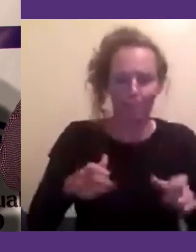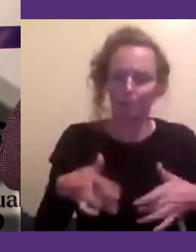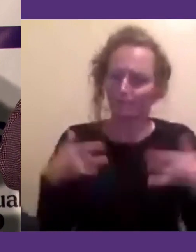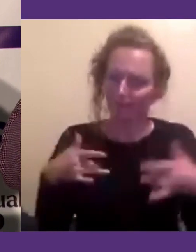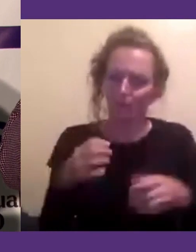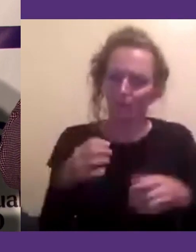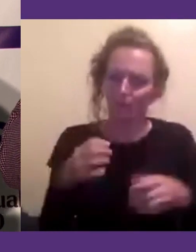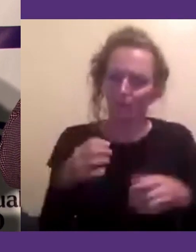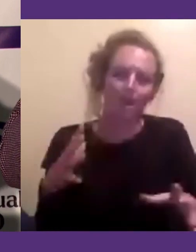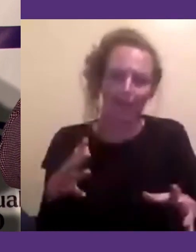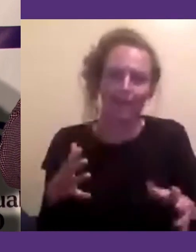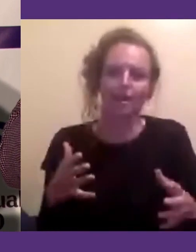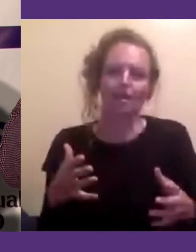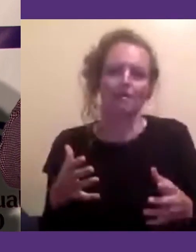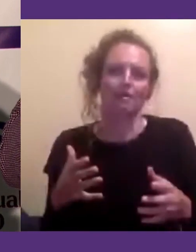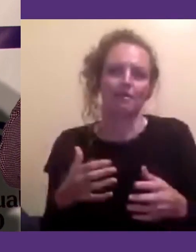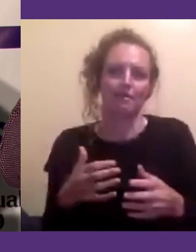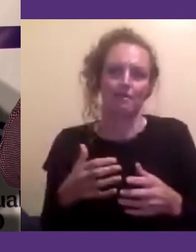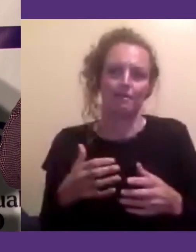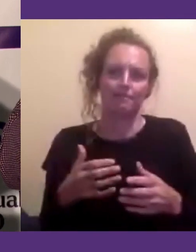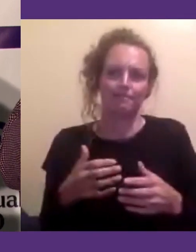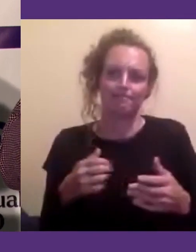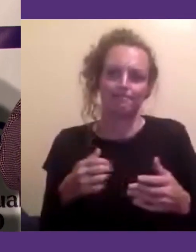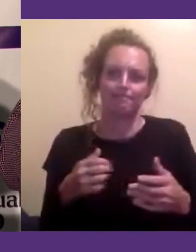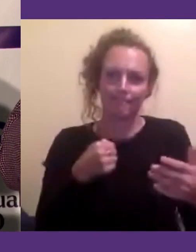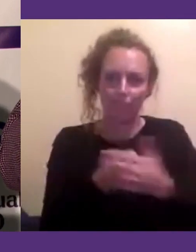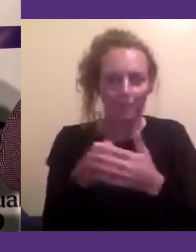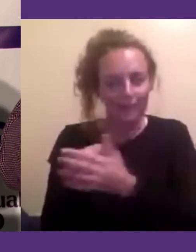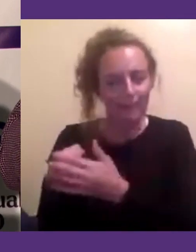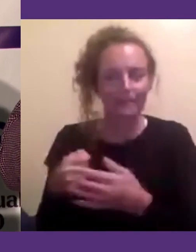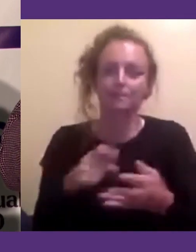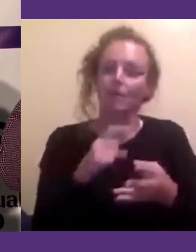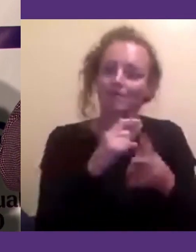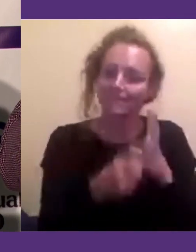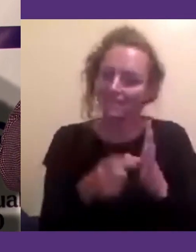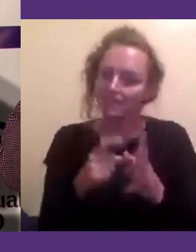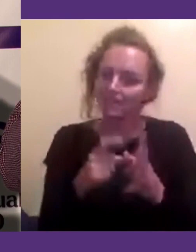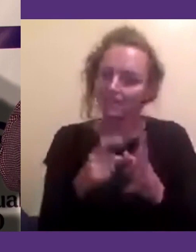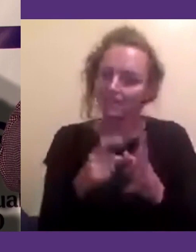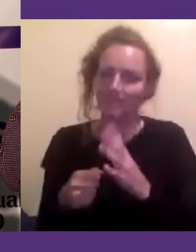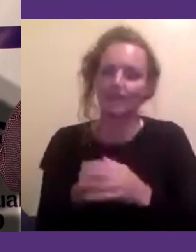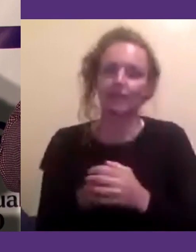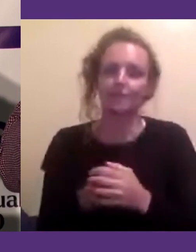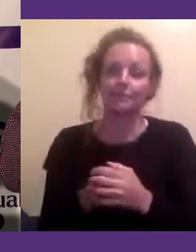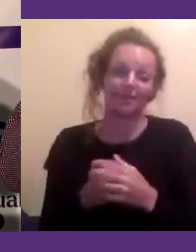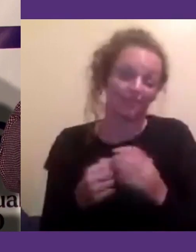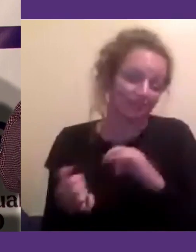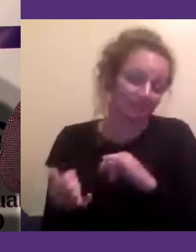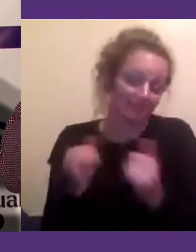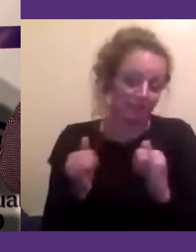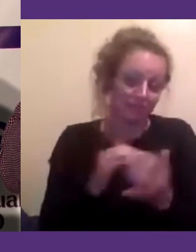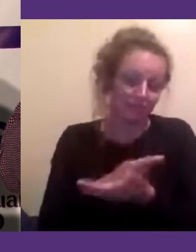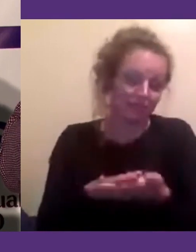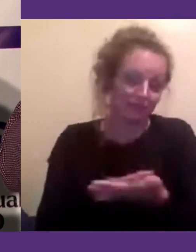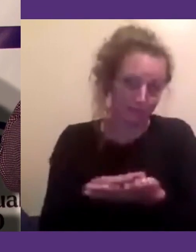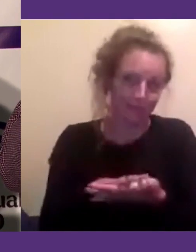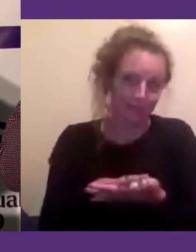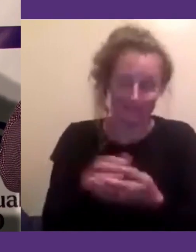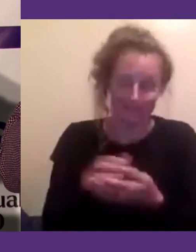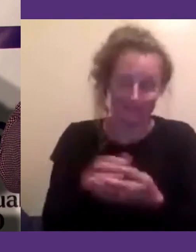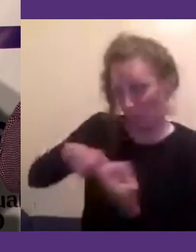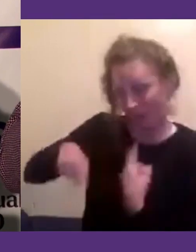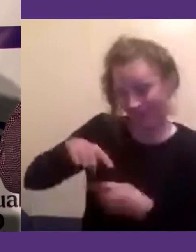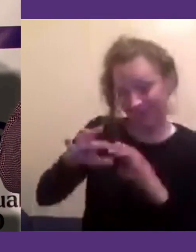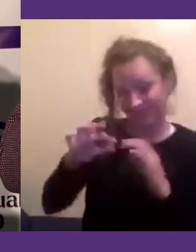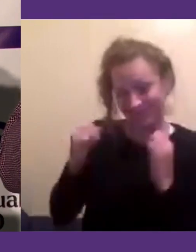to sometimes take the crazy comments, but it is a really valuable exercise because they leave the training and, like, we